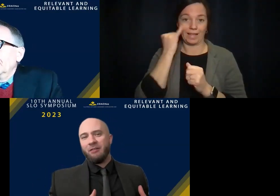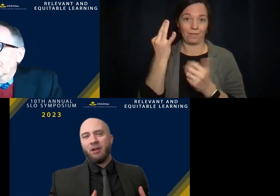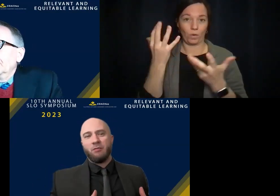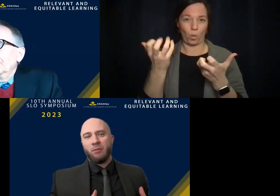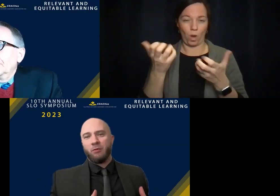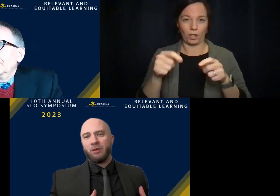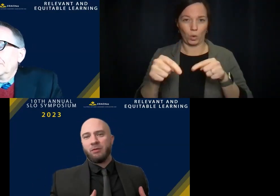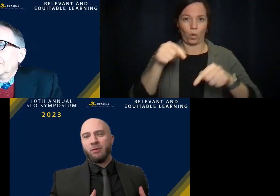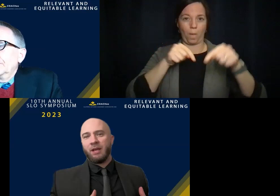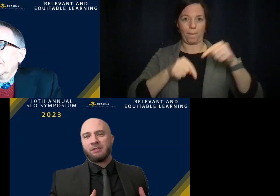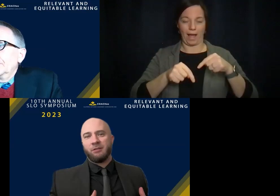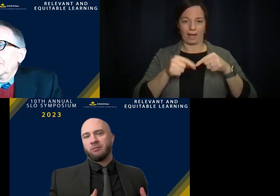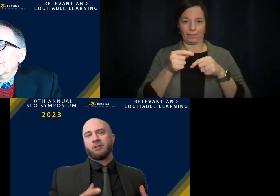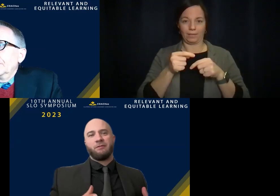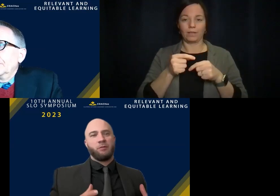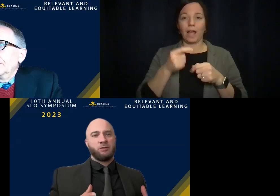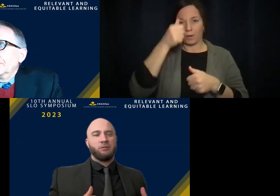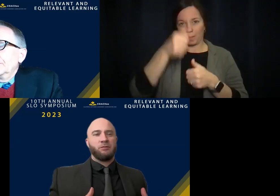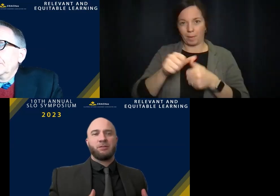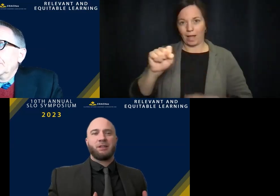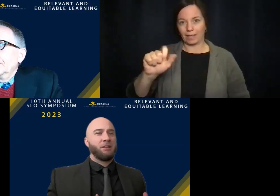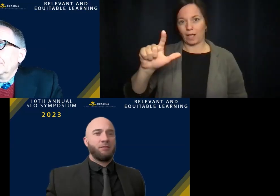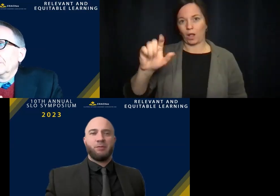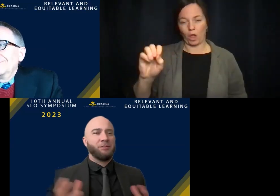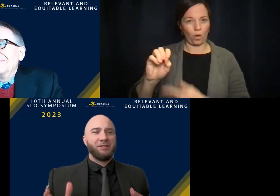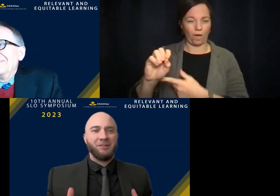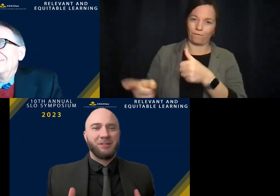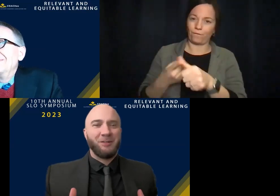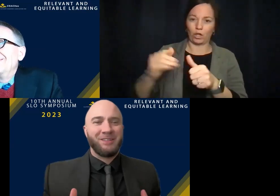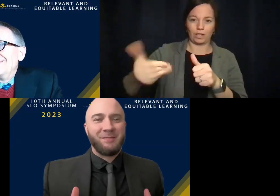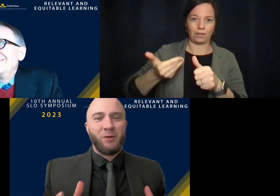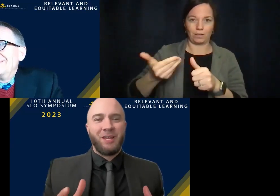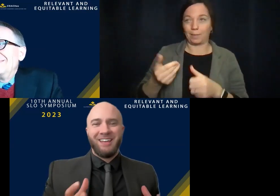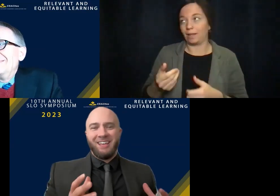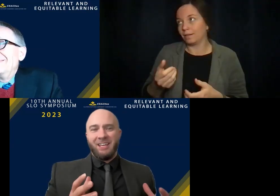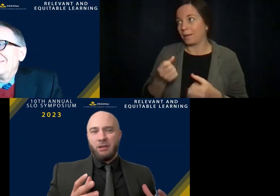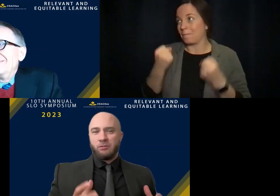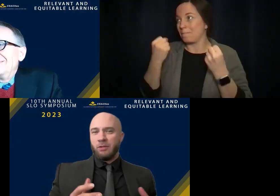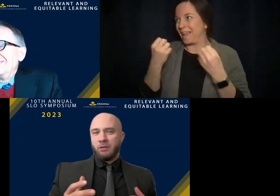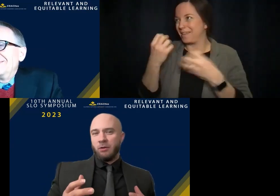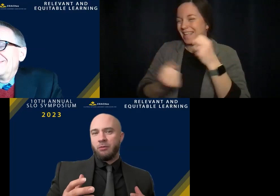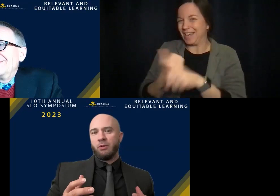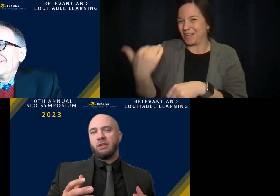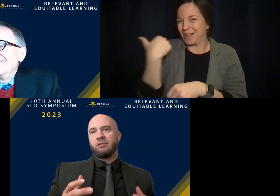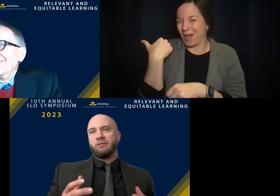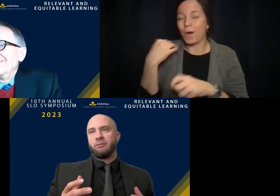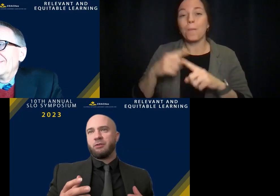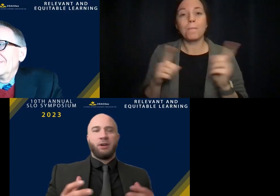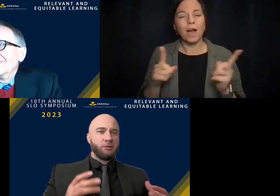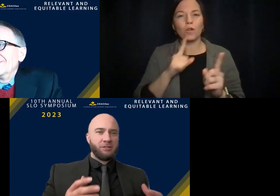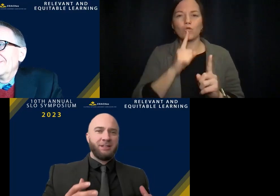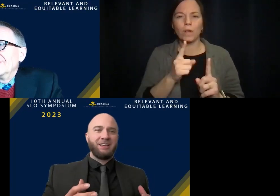back, I remember when SLOs were kind of first introduced like a billion years ago at this point, it was really going through a lens